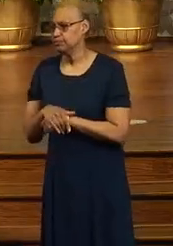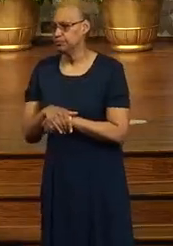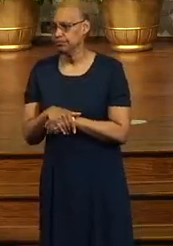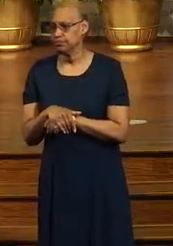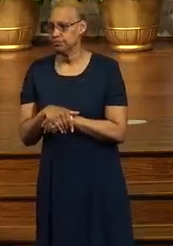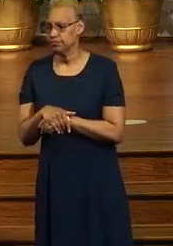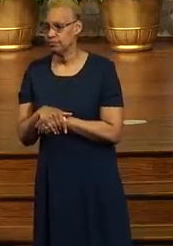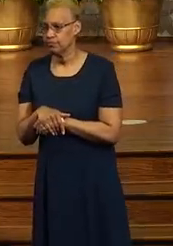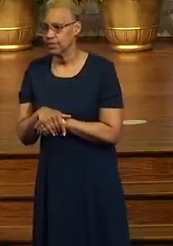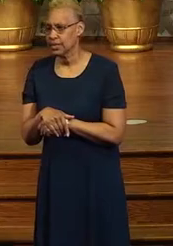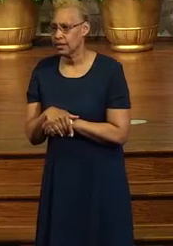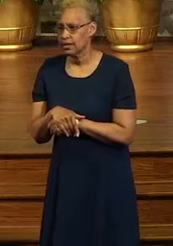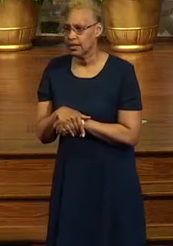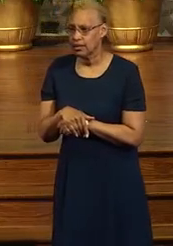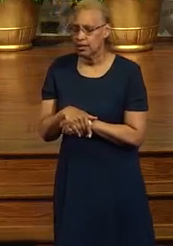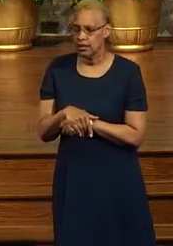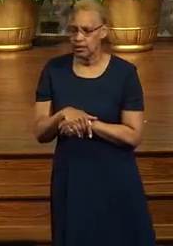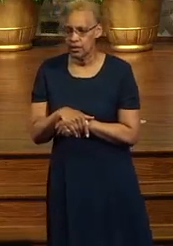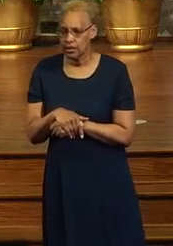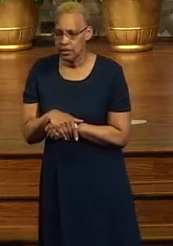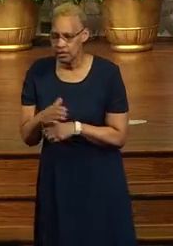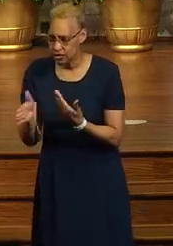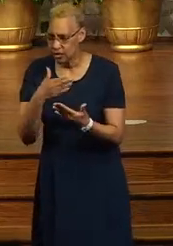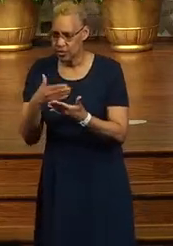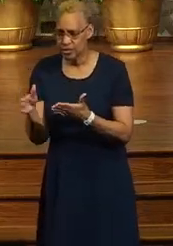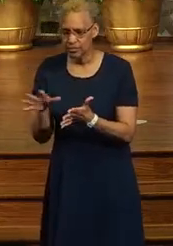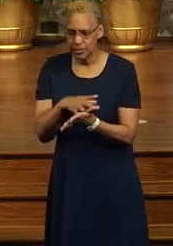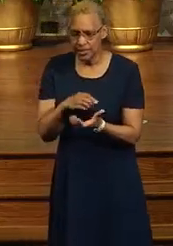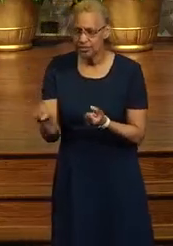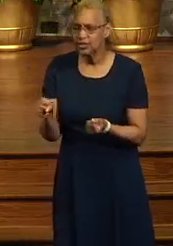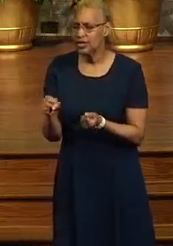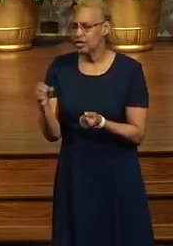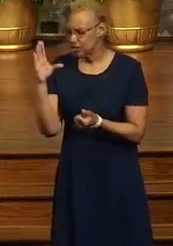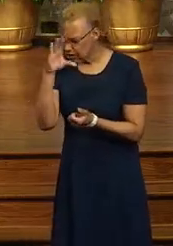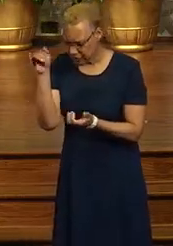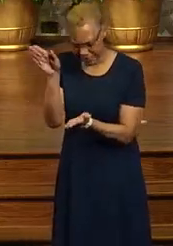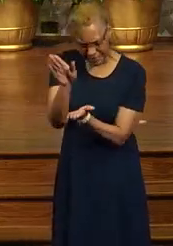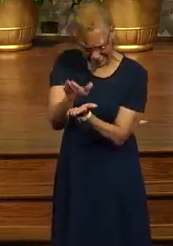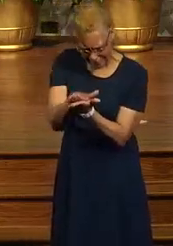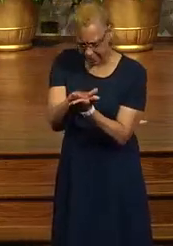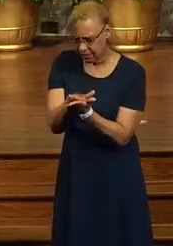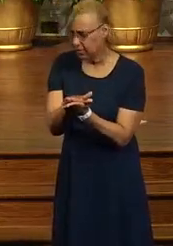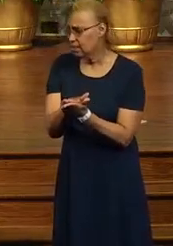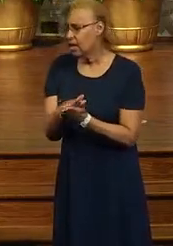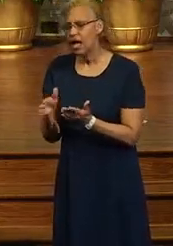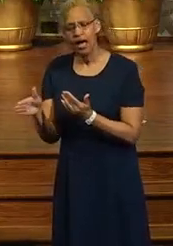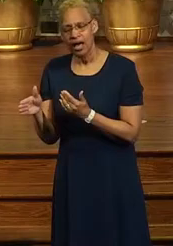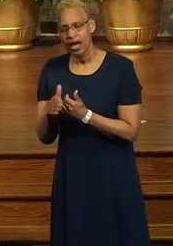the seal. Though you are damaged, you are a child of God.